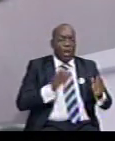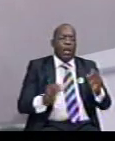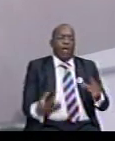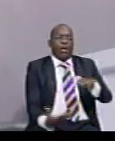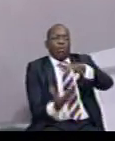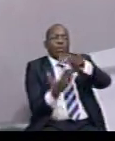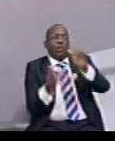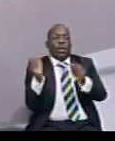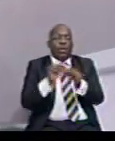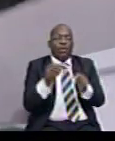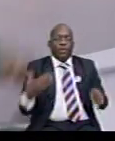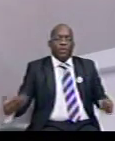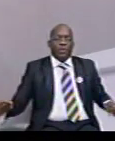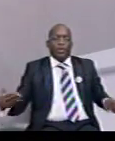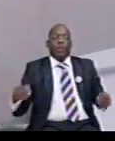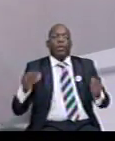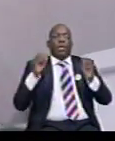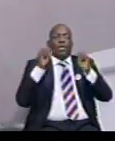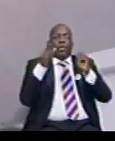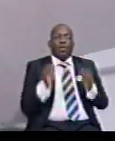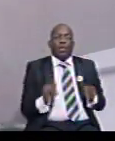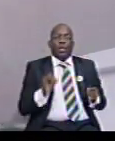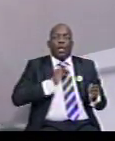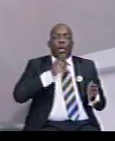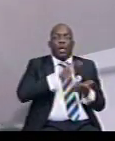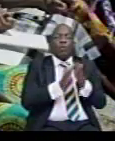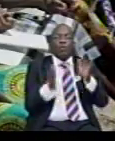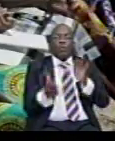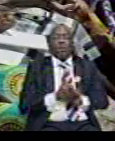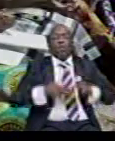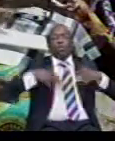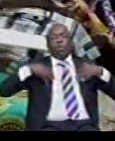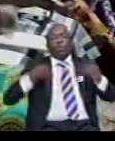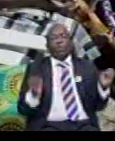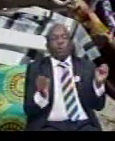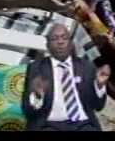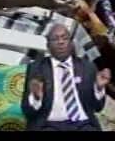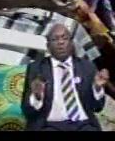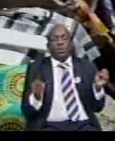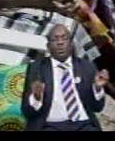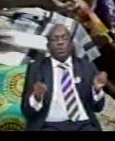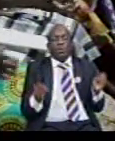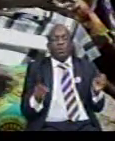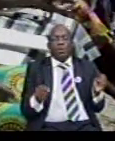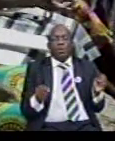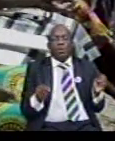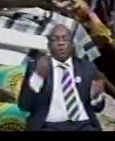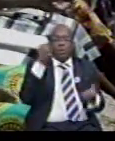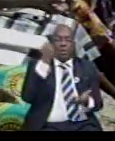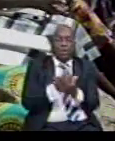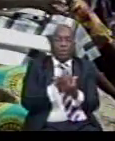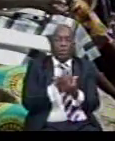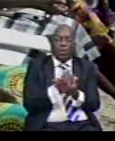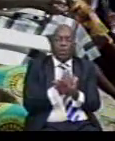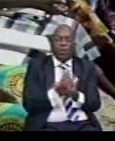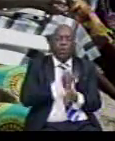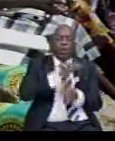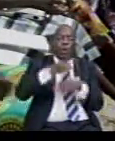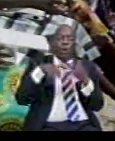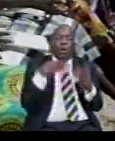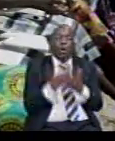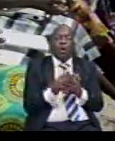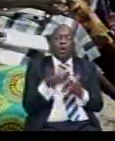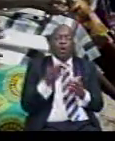everything. Immediately, I became well. All the prayer we could pray